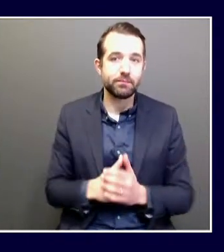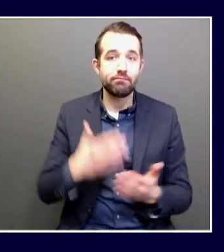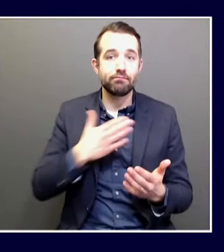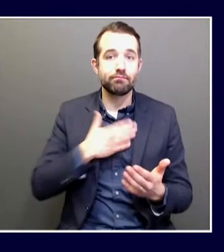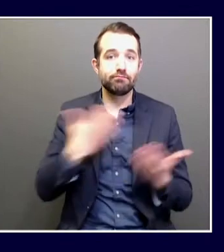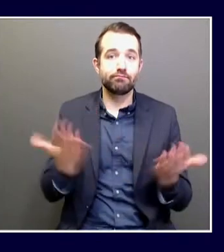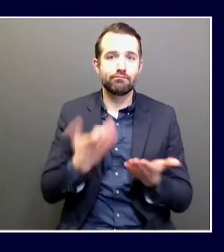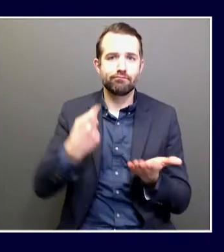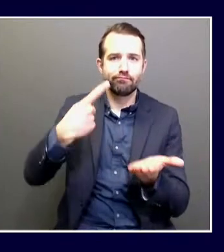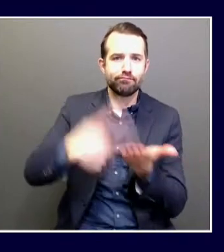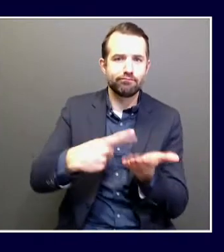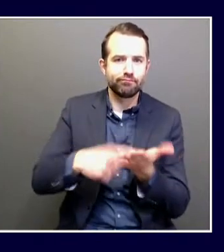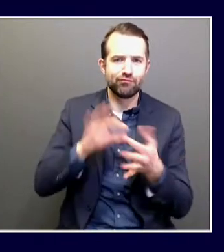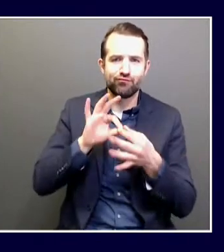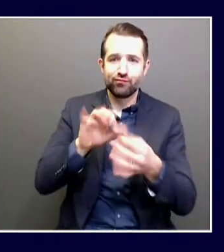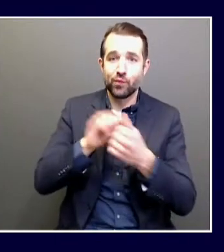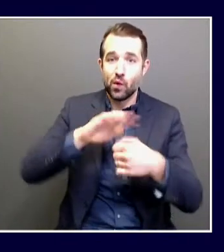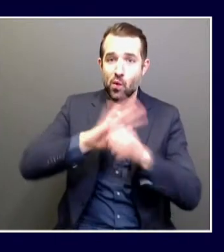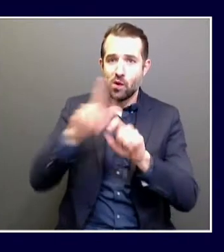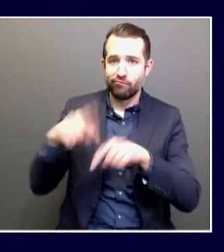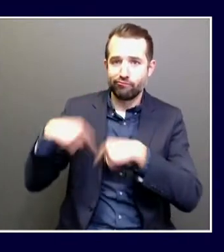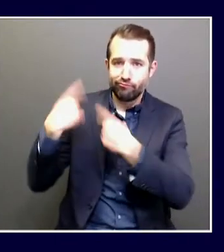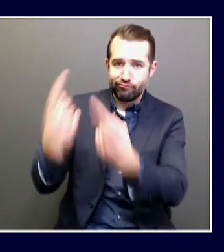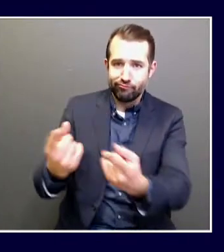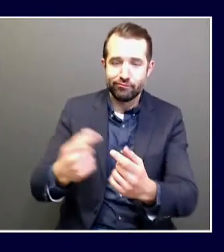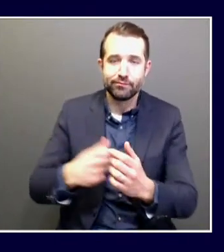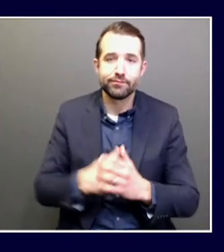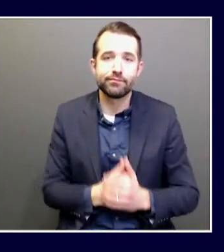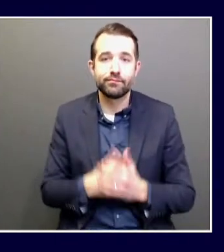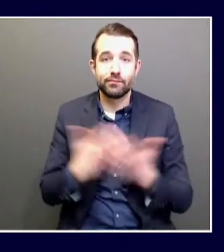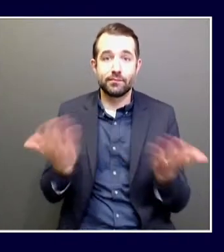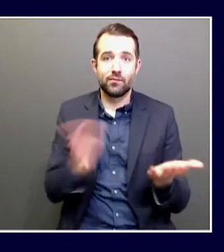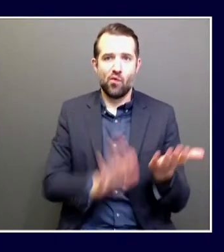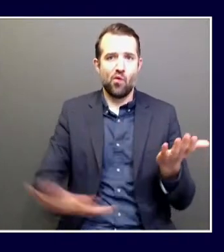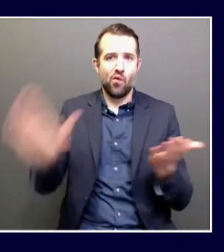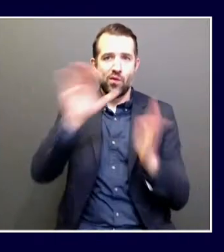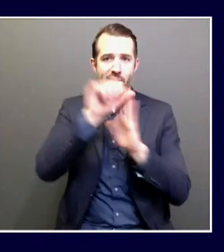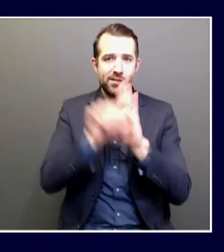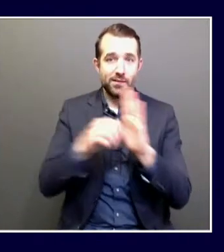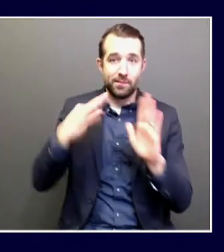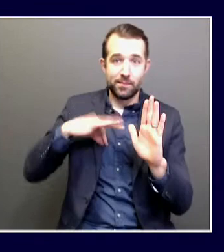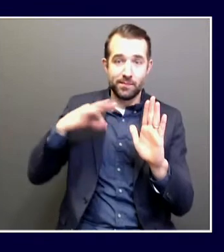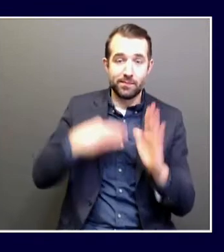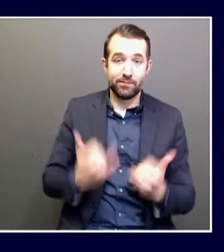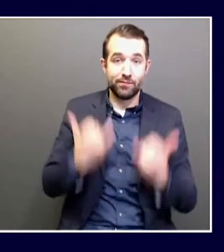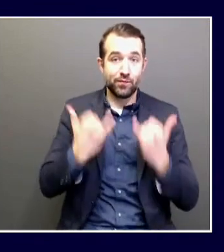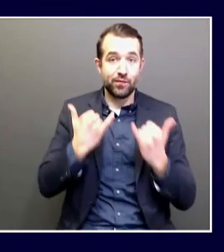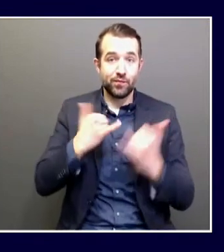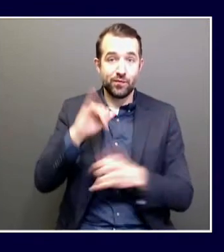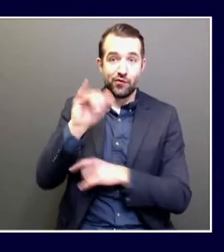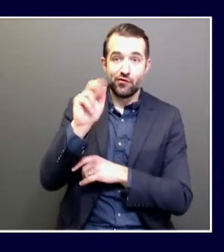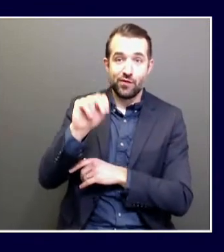with respect to COVID-19 for the entire state of Maine for today, January 5th,